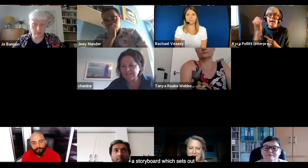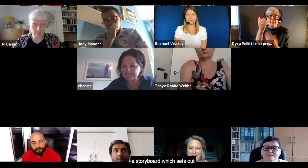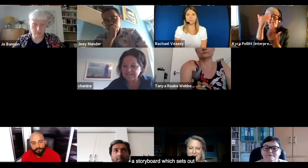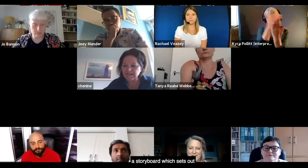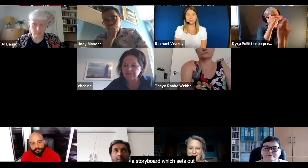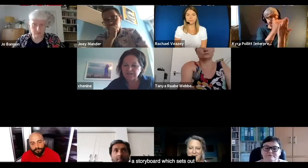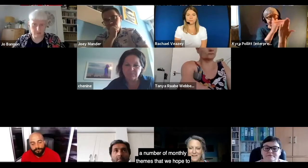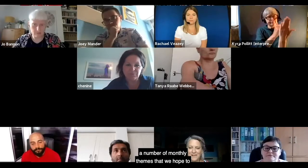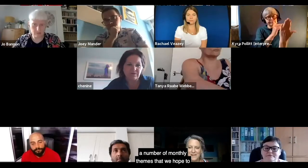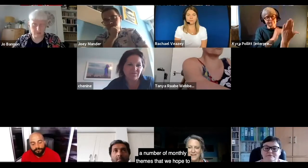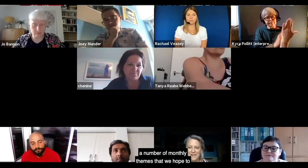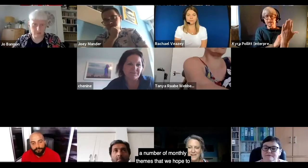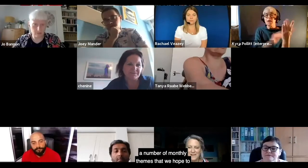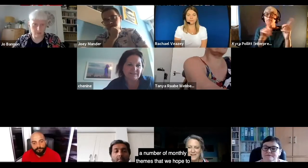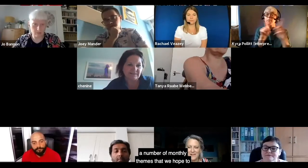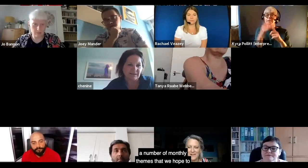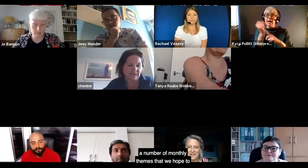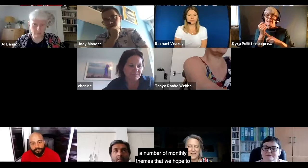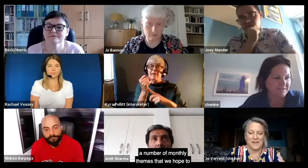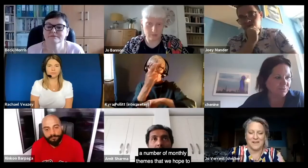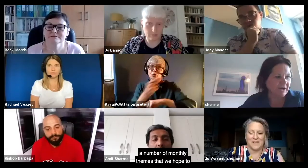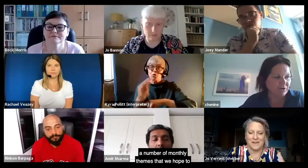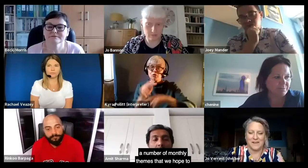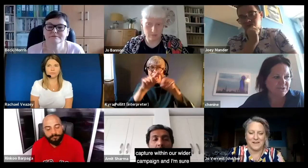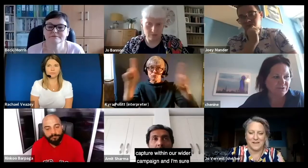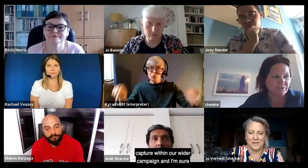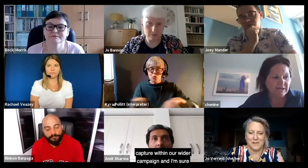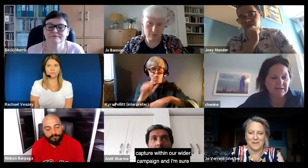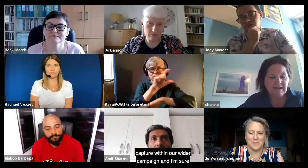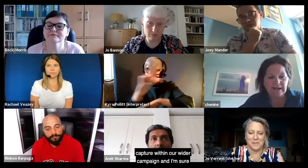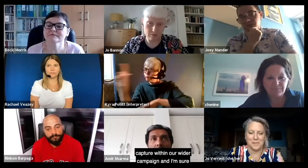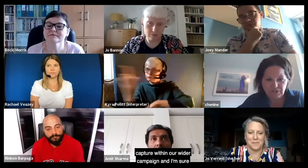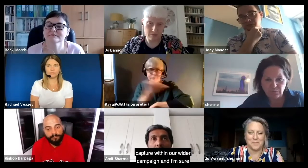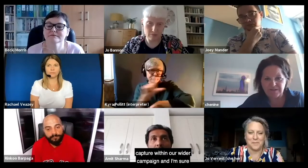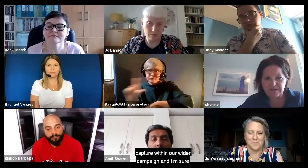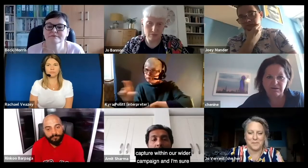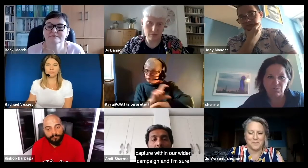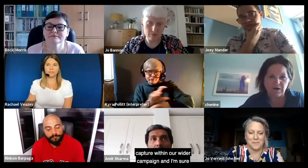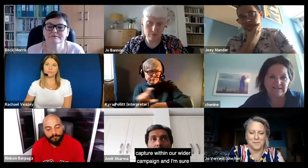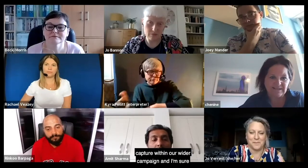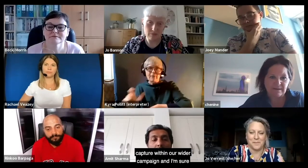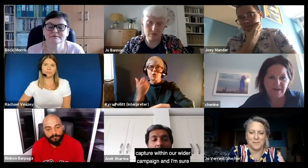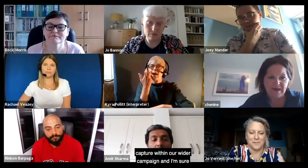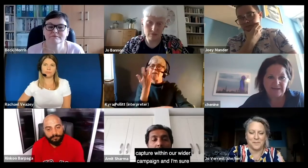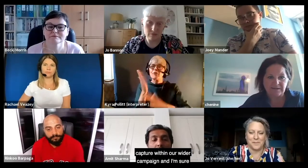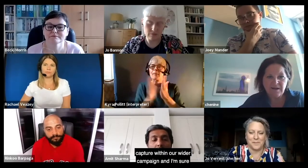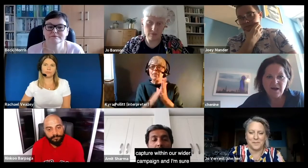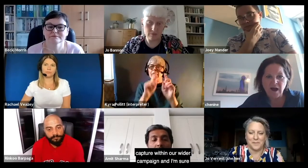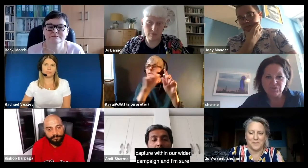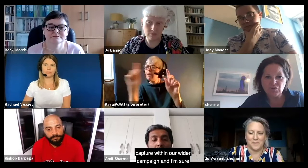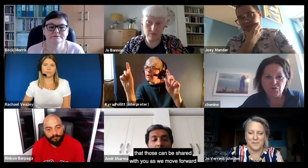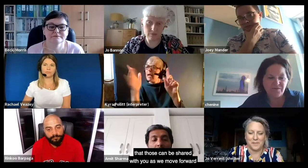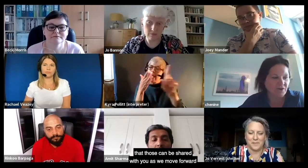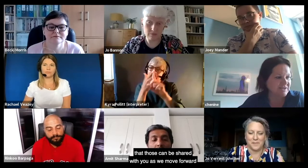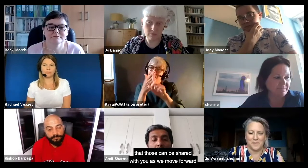which sets out a number of monthly themes that we hope to capture within our wider campaign. And